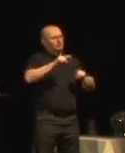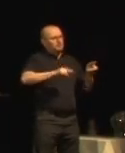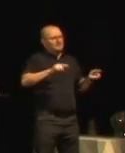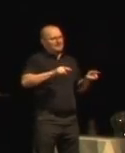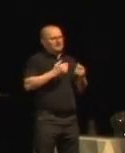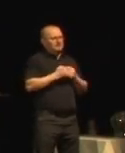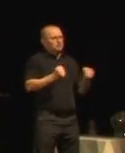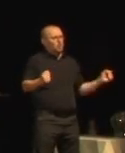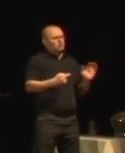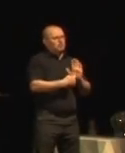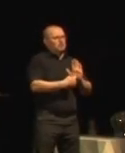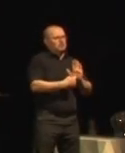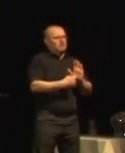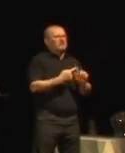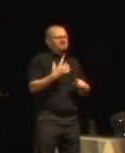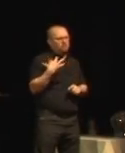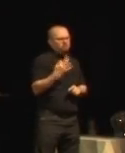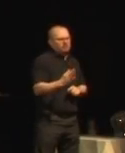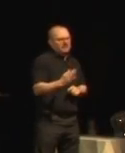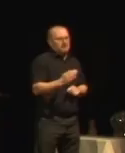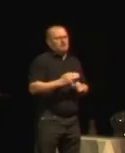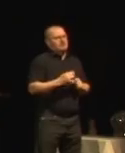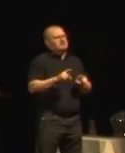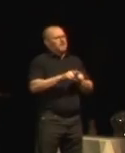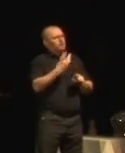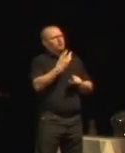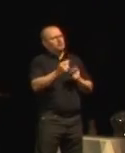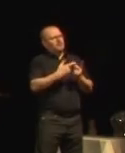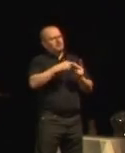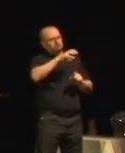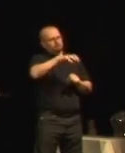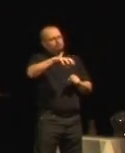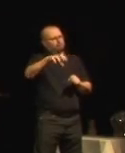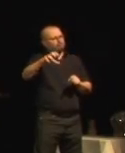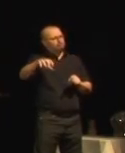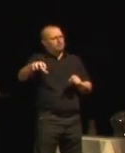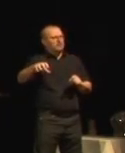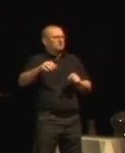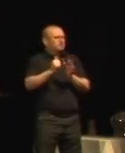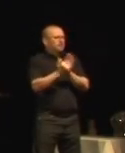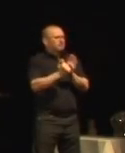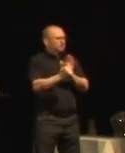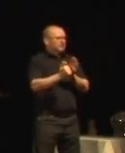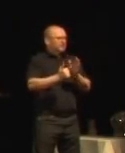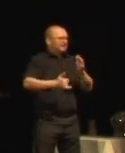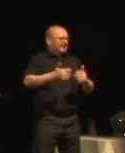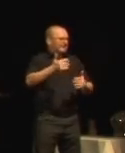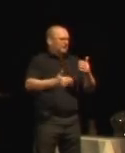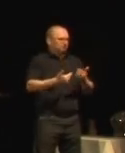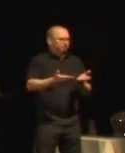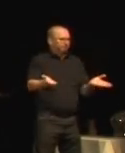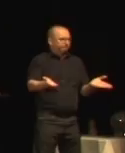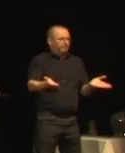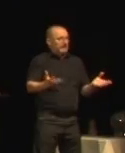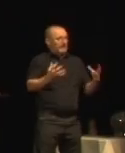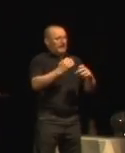joined about 30 other tech companies publishing high-level demographic data. At the end of 2017, women